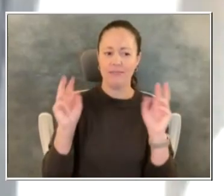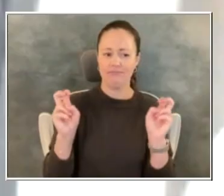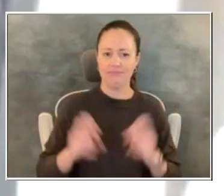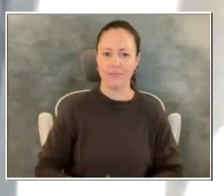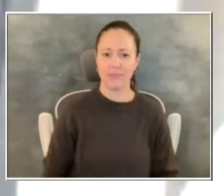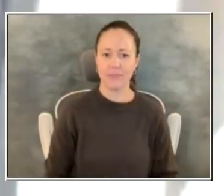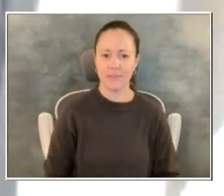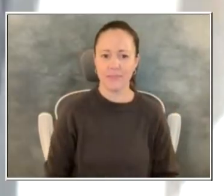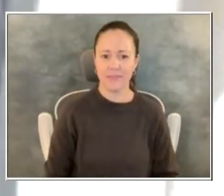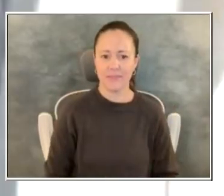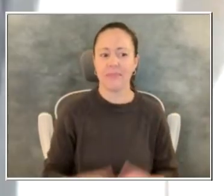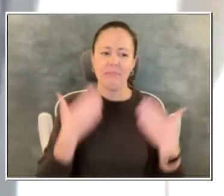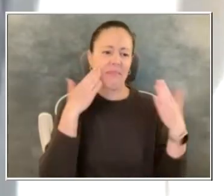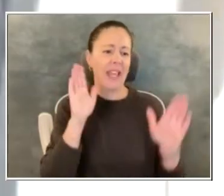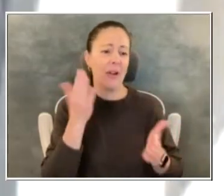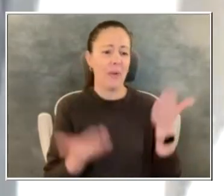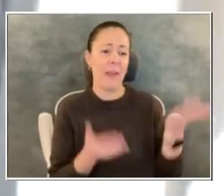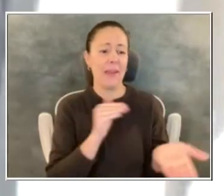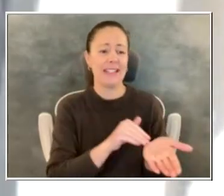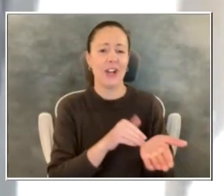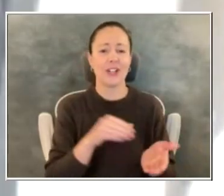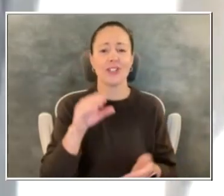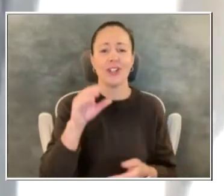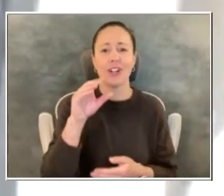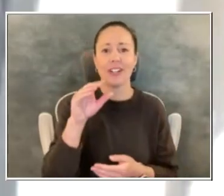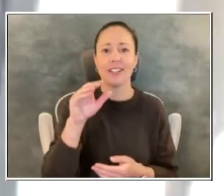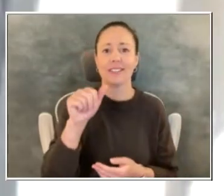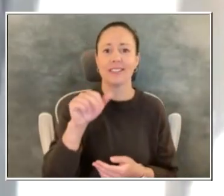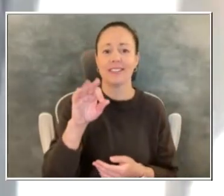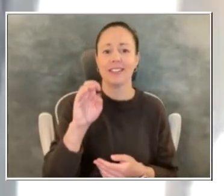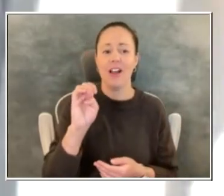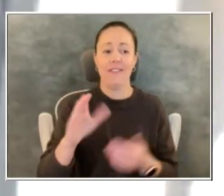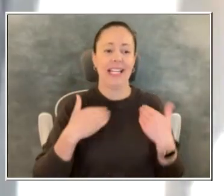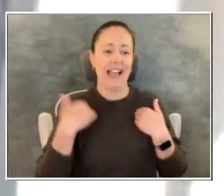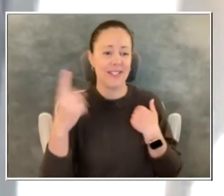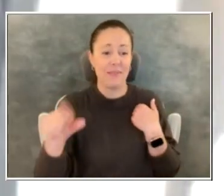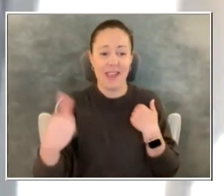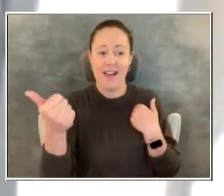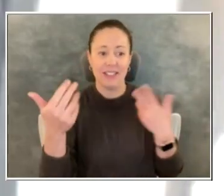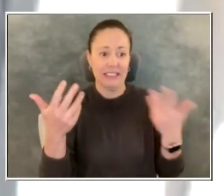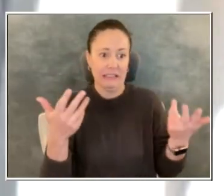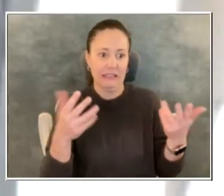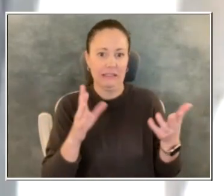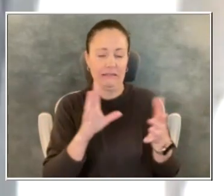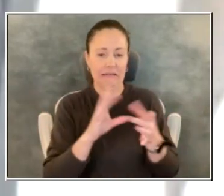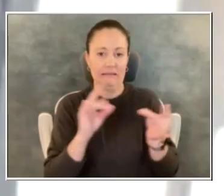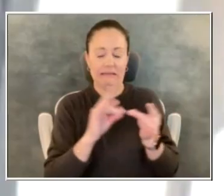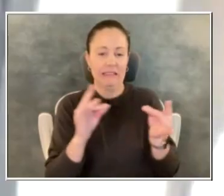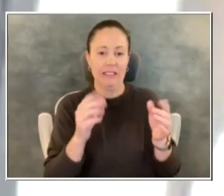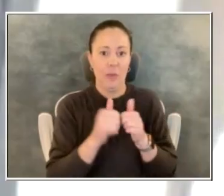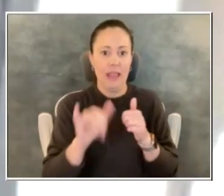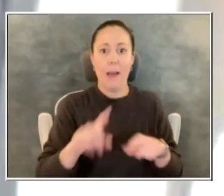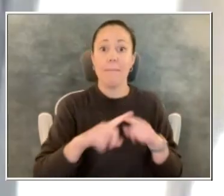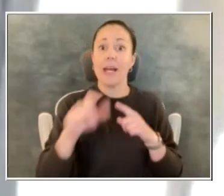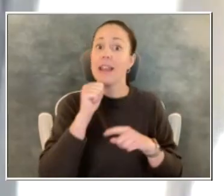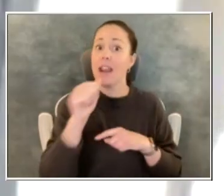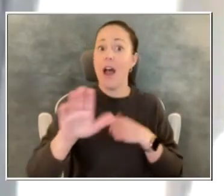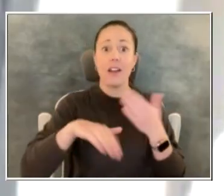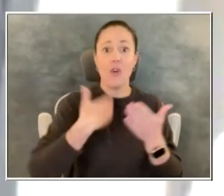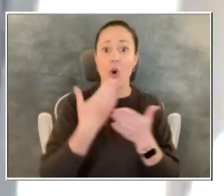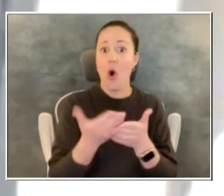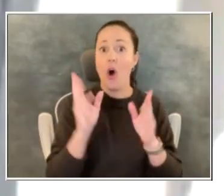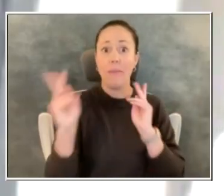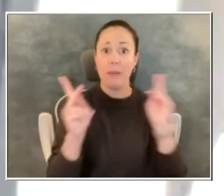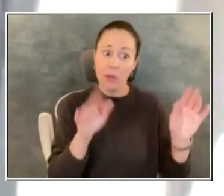I don't know, maybe Dr. Offik might have something more to offer there, but I would say not all people are created equal. When